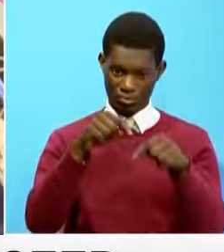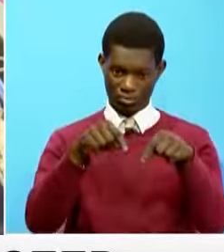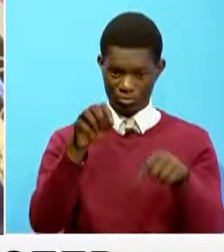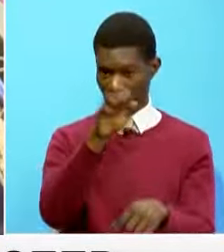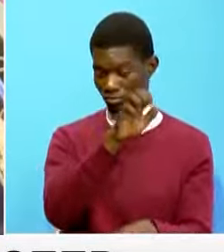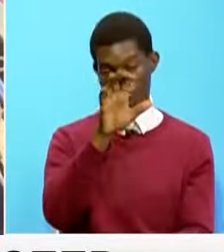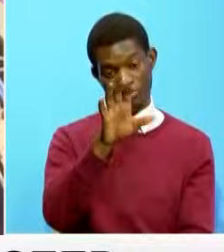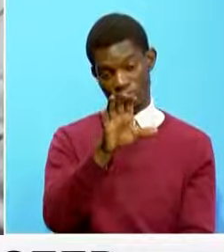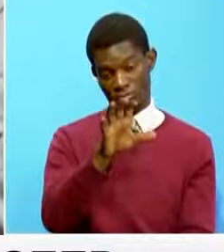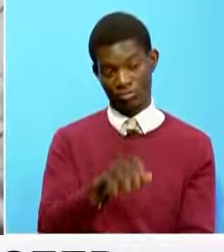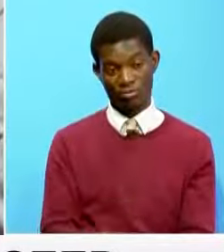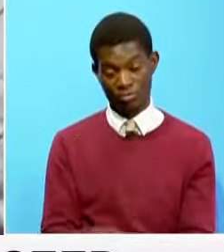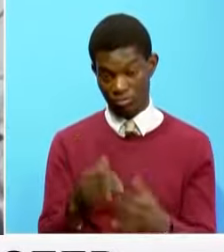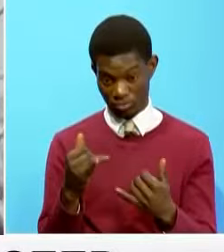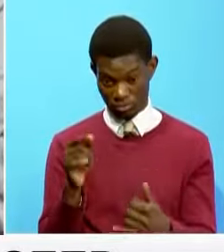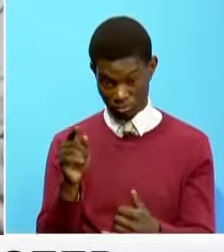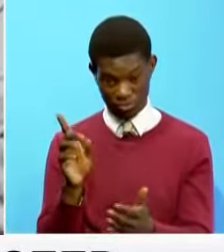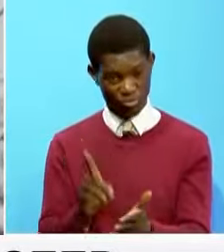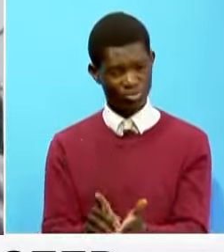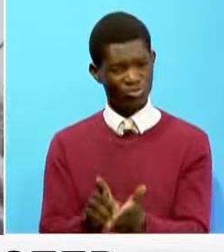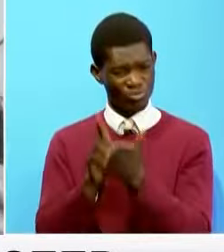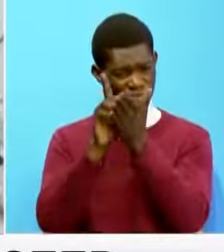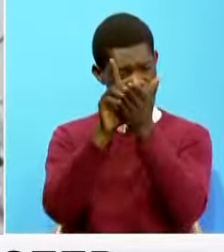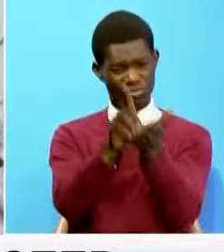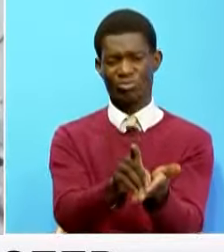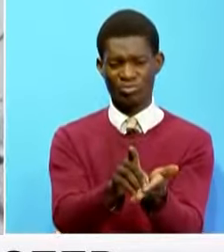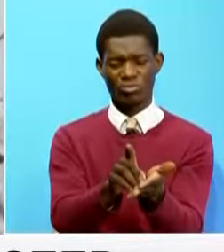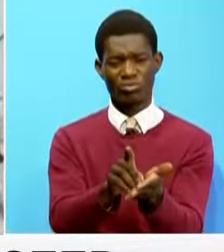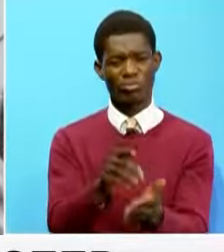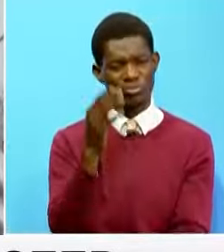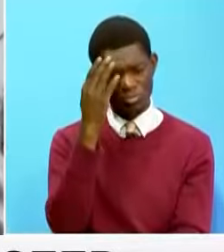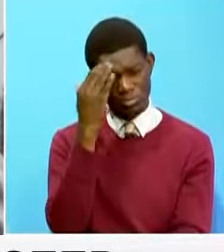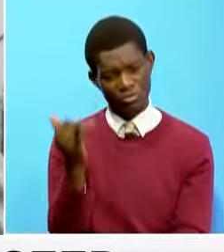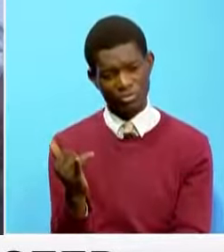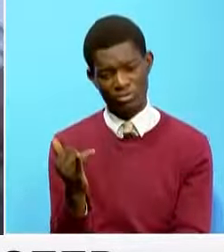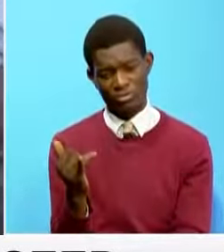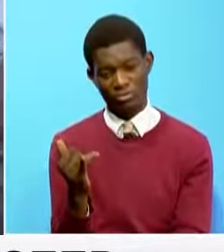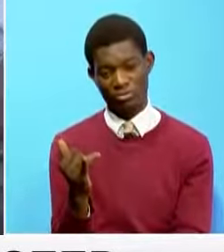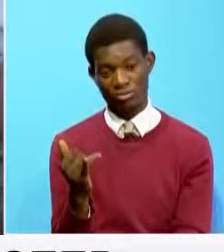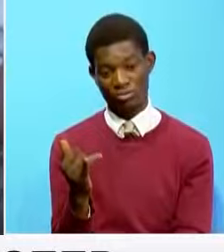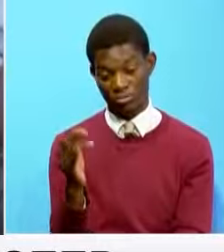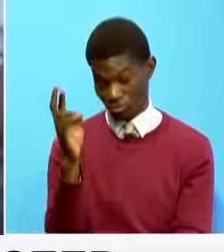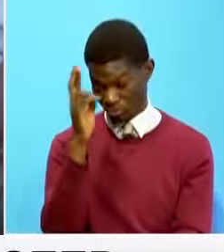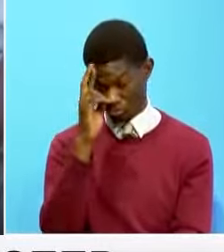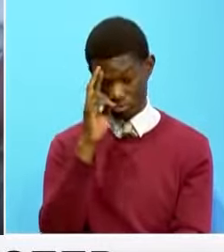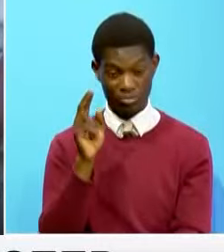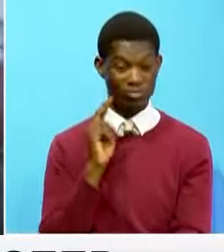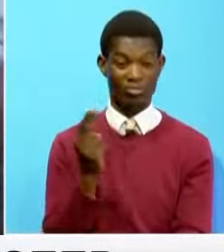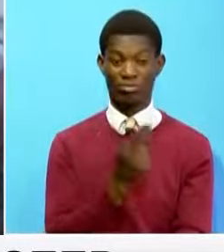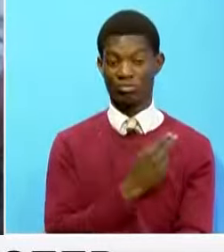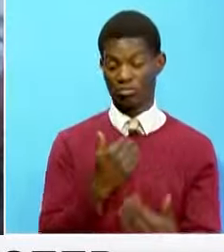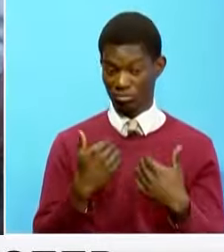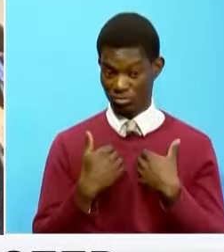Province. This donation is a response to the impact, as we all know, we have had El Nino weather